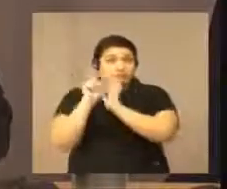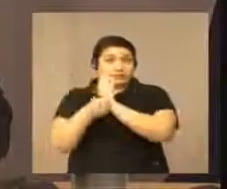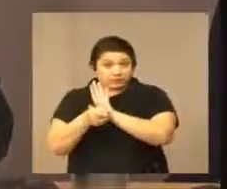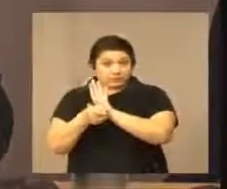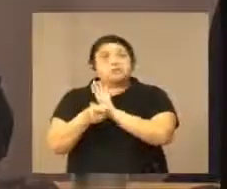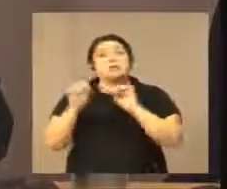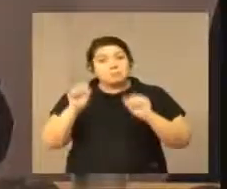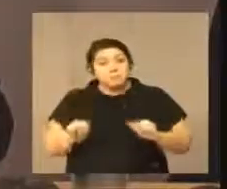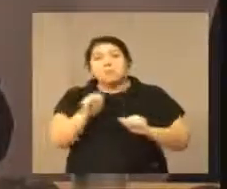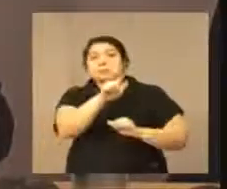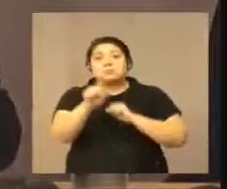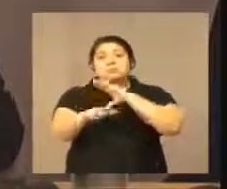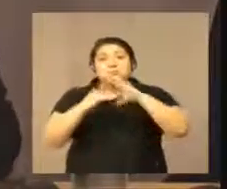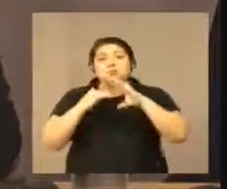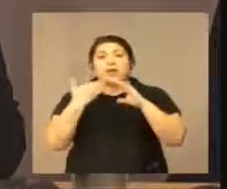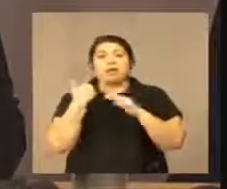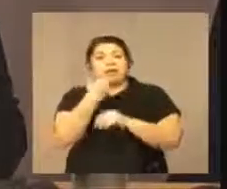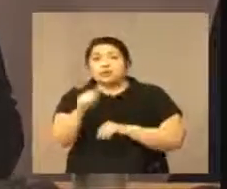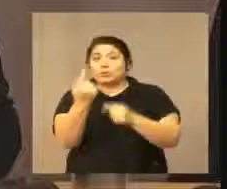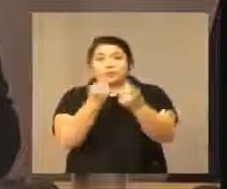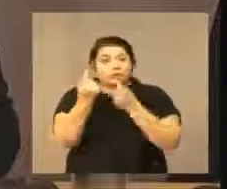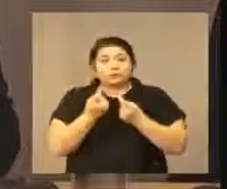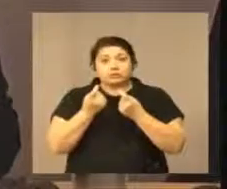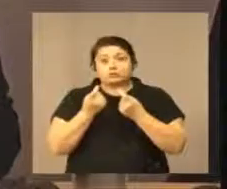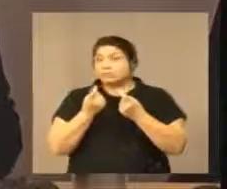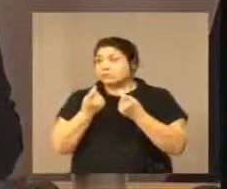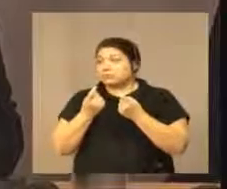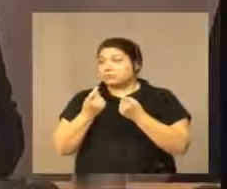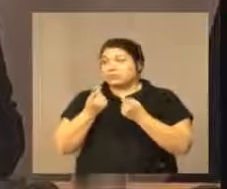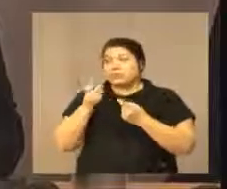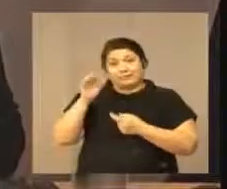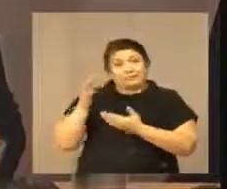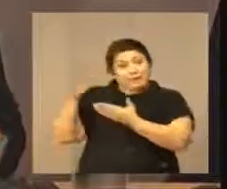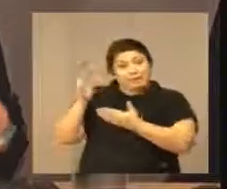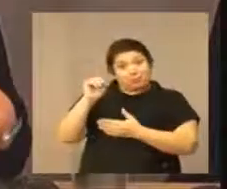for questions. So if Marie has any more questions for us.